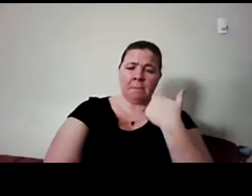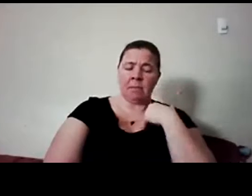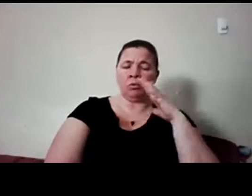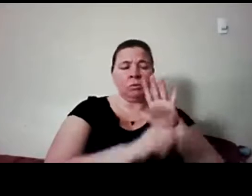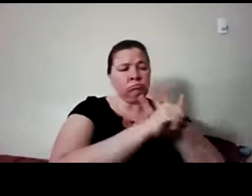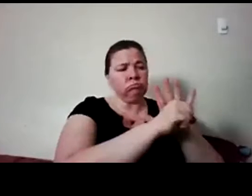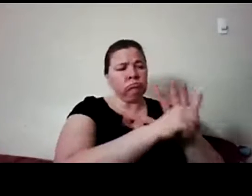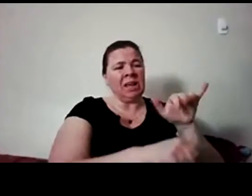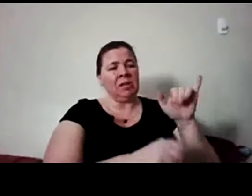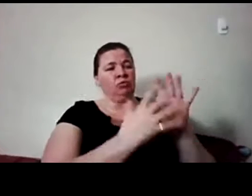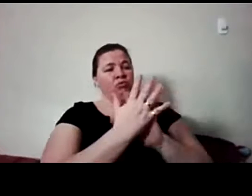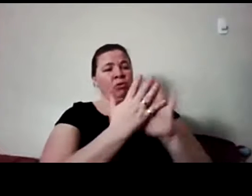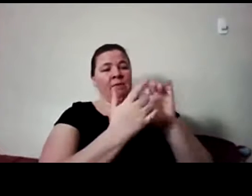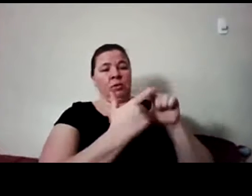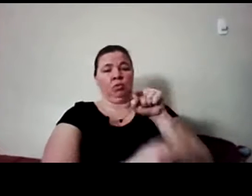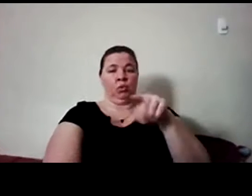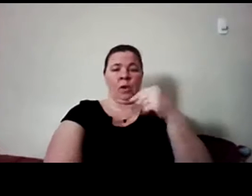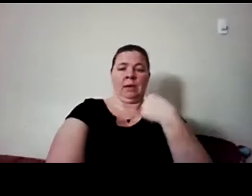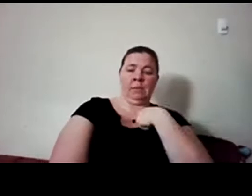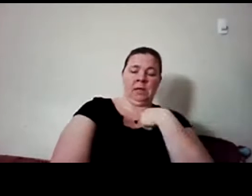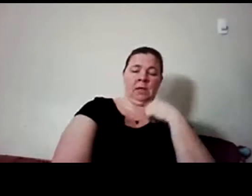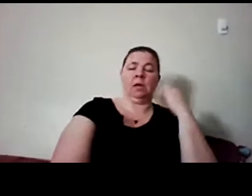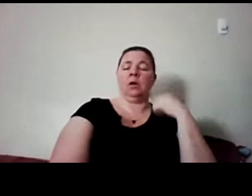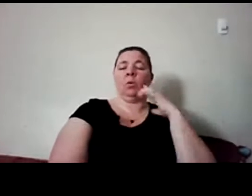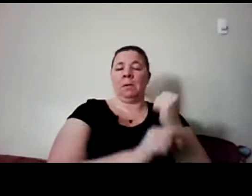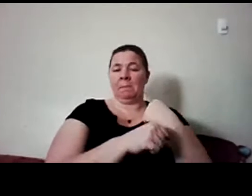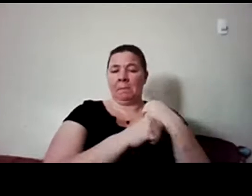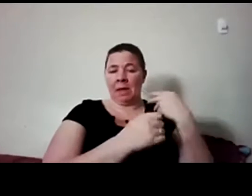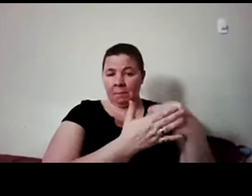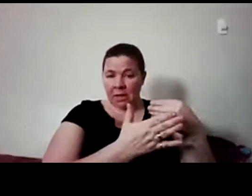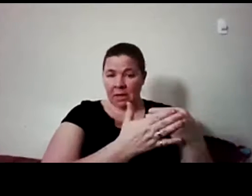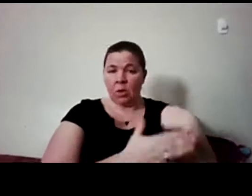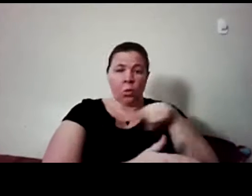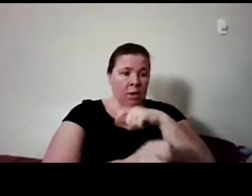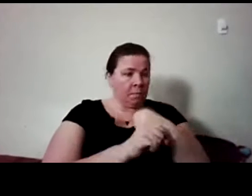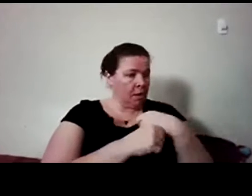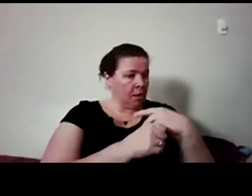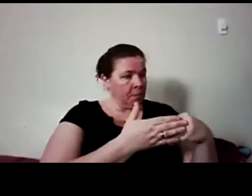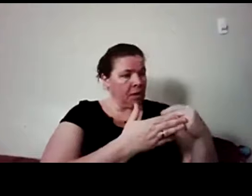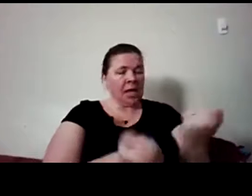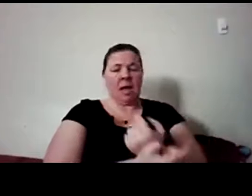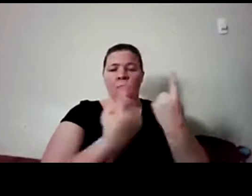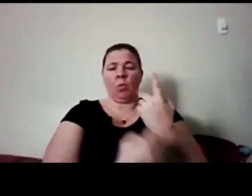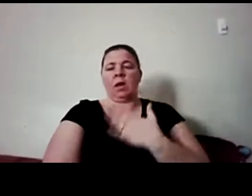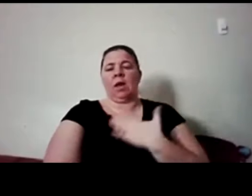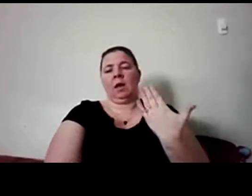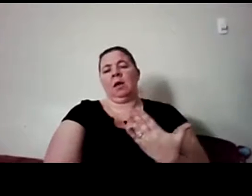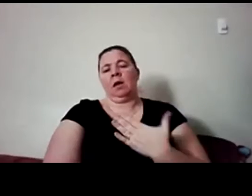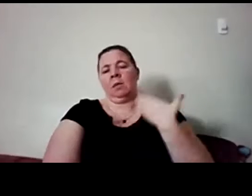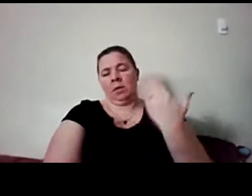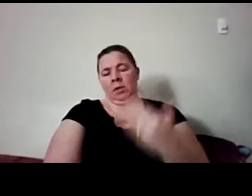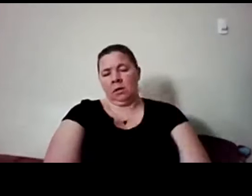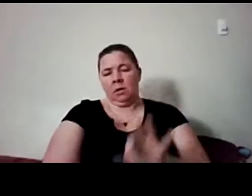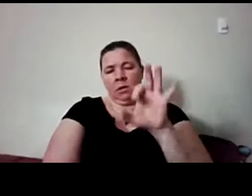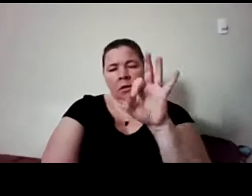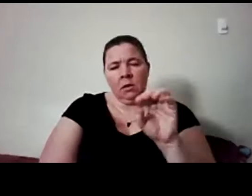these founding members, you and I. They are going to make money. We make money. Everybody is happy. Folks,